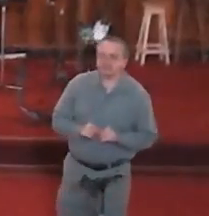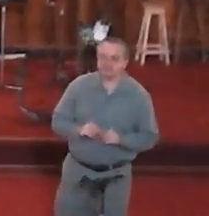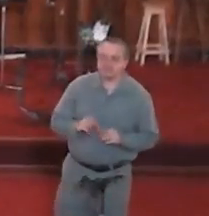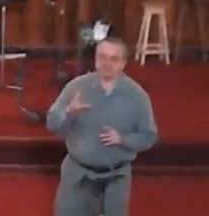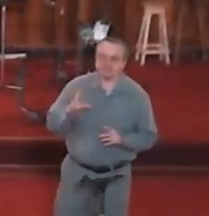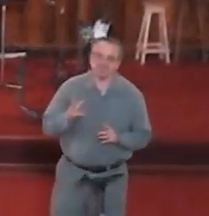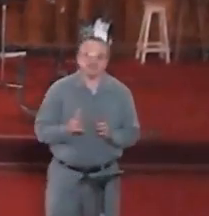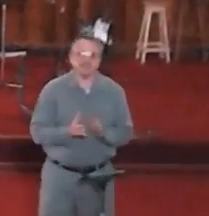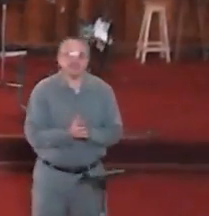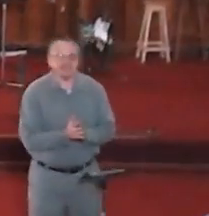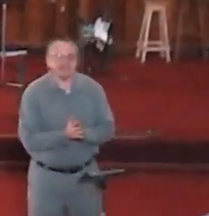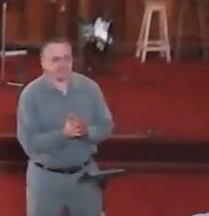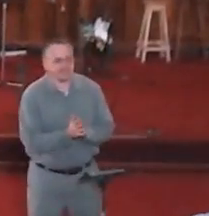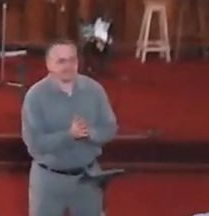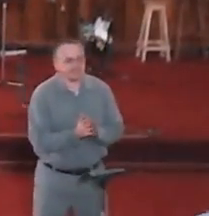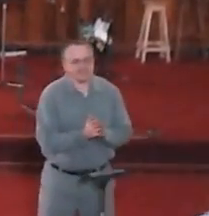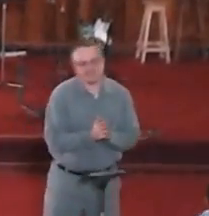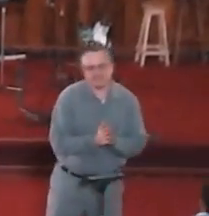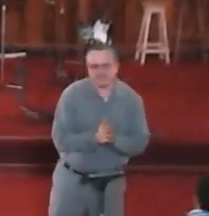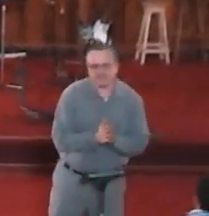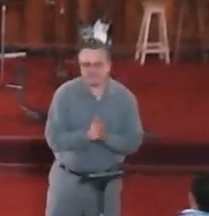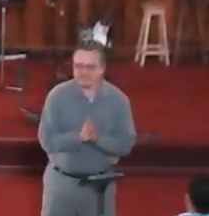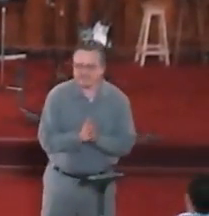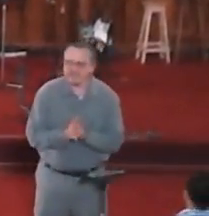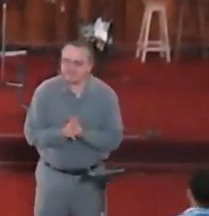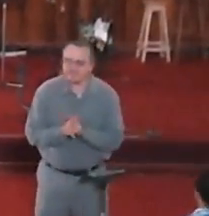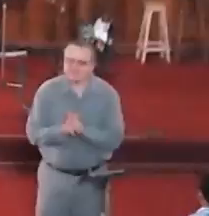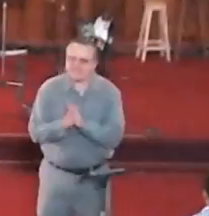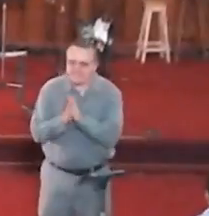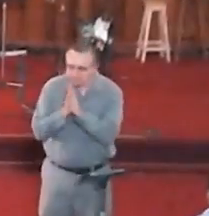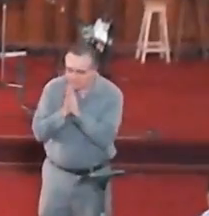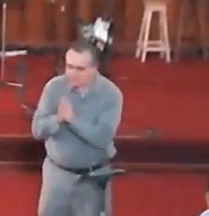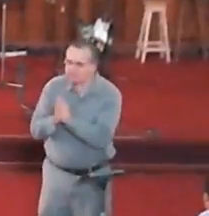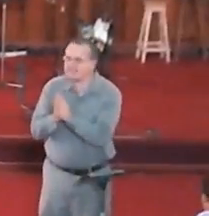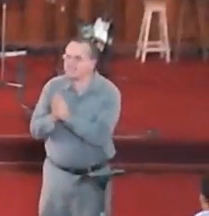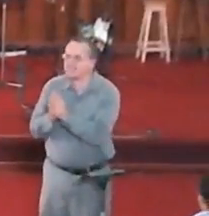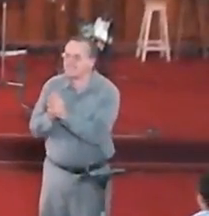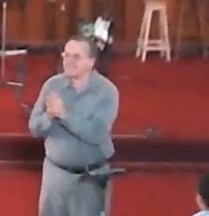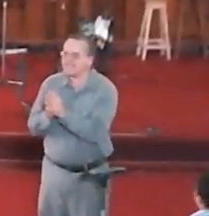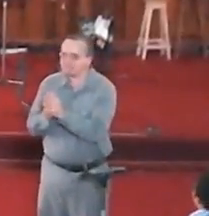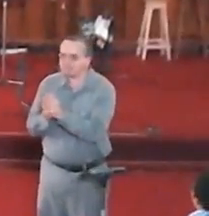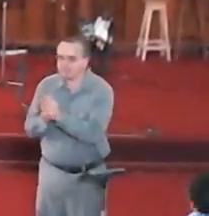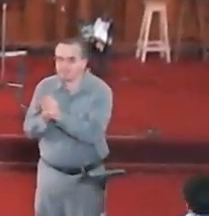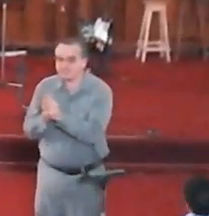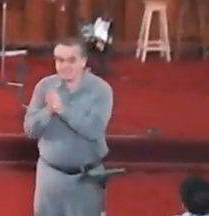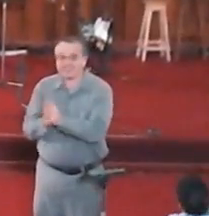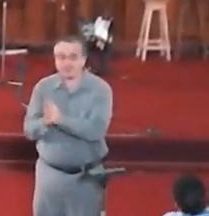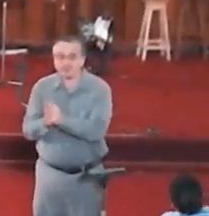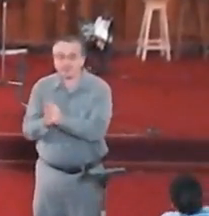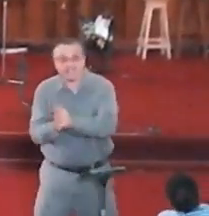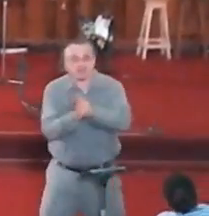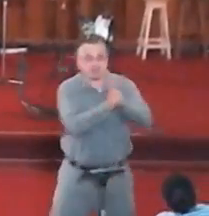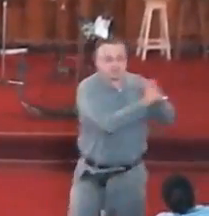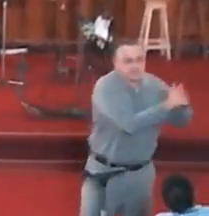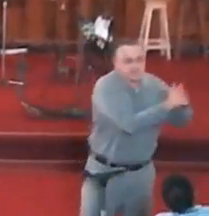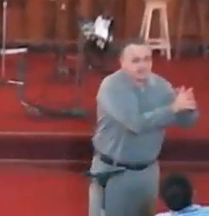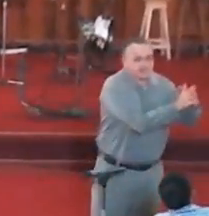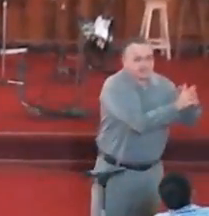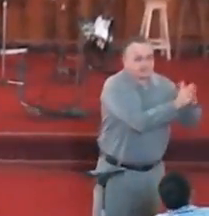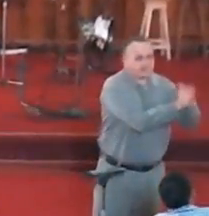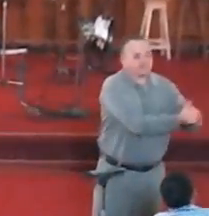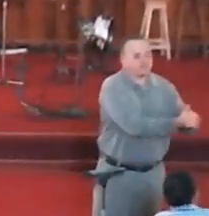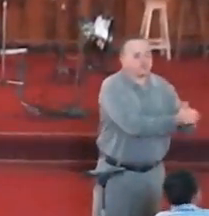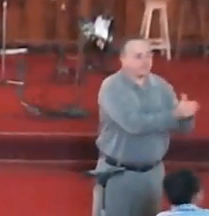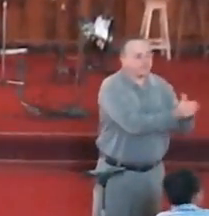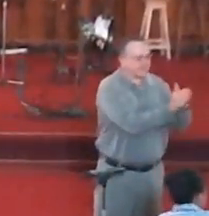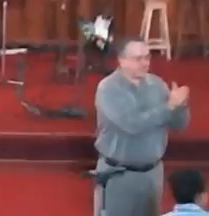Y yo quisiera cerrar en esta tarde de la misma manera que cerramos el primer